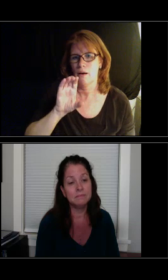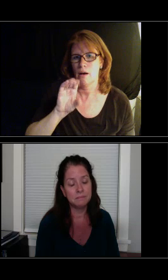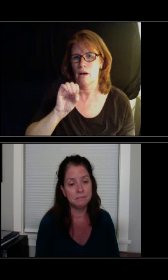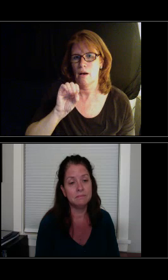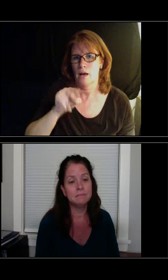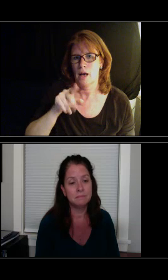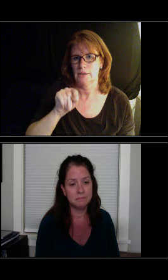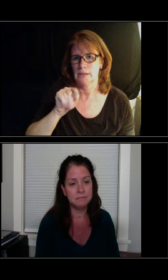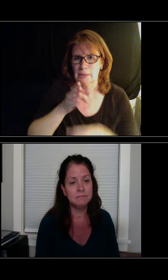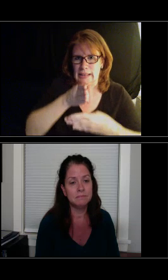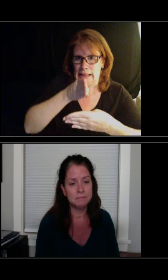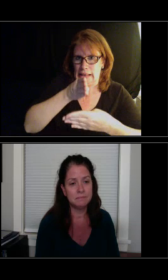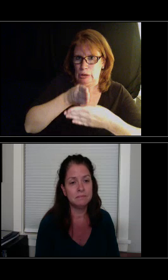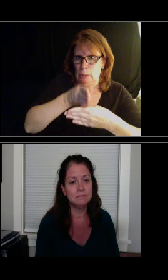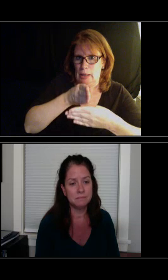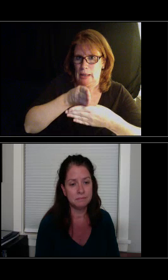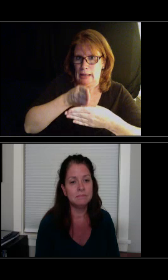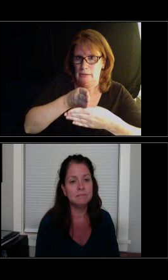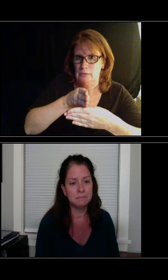So we talk about intermediate